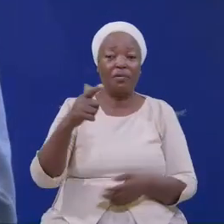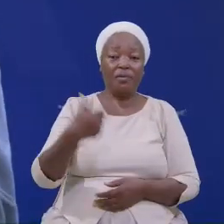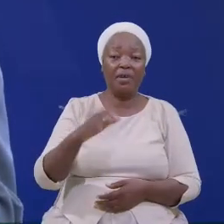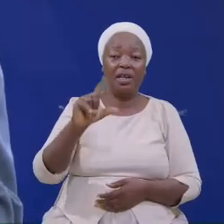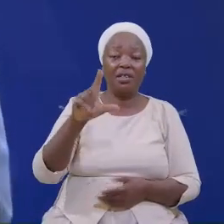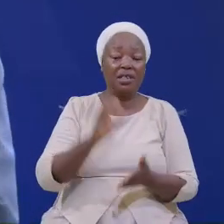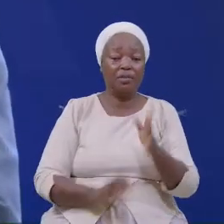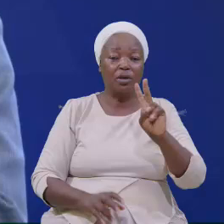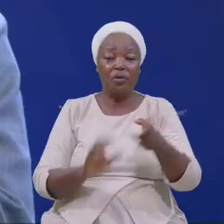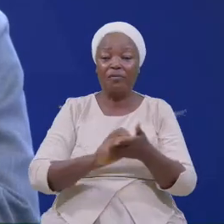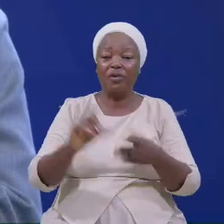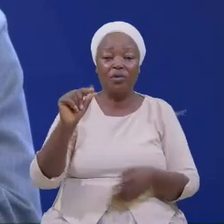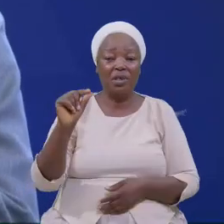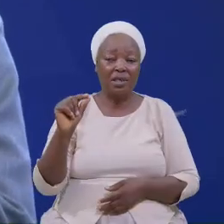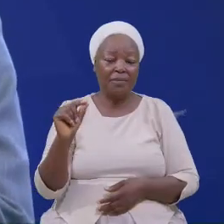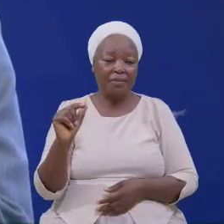Galatians chapter 2, verse 20.